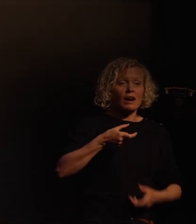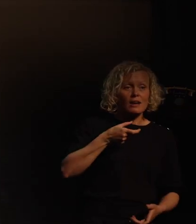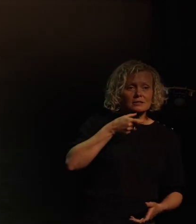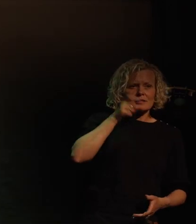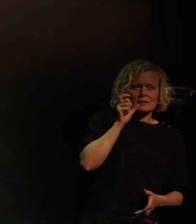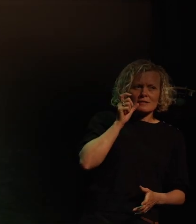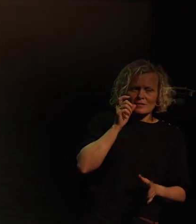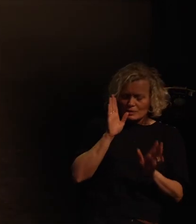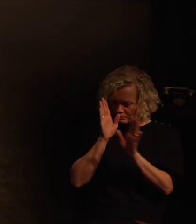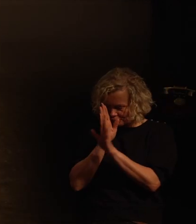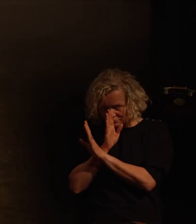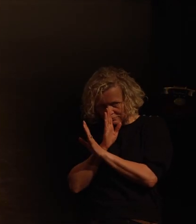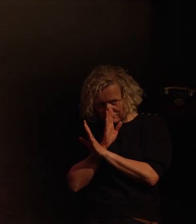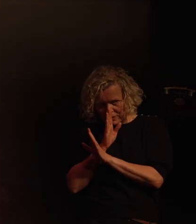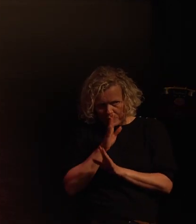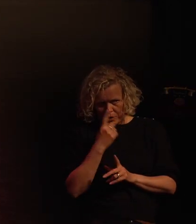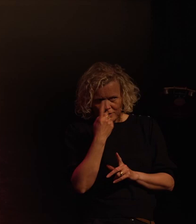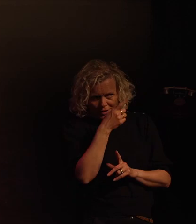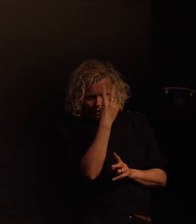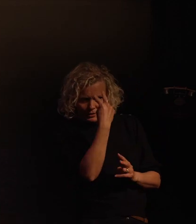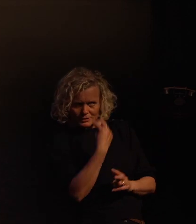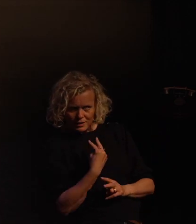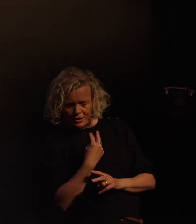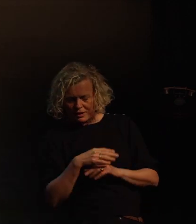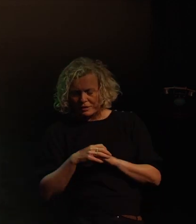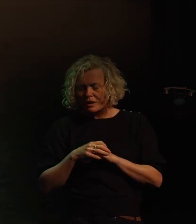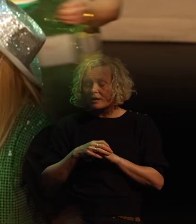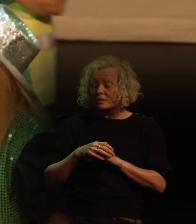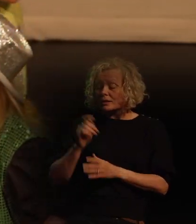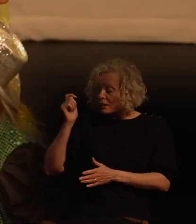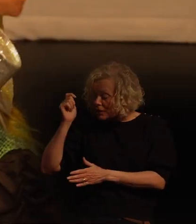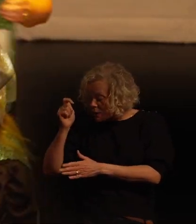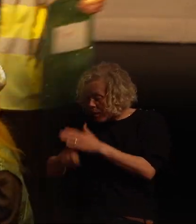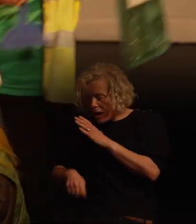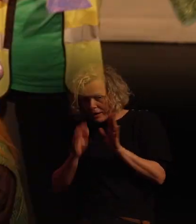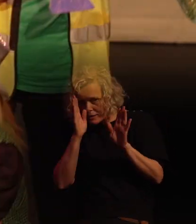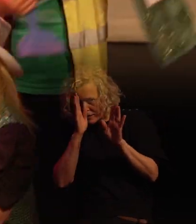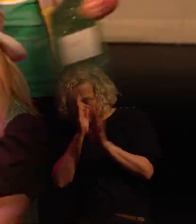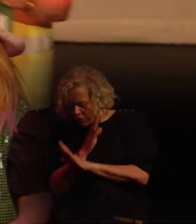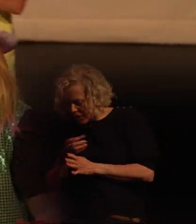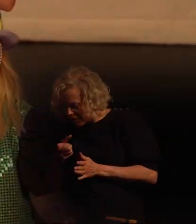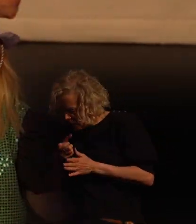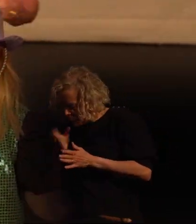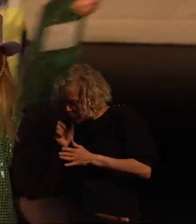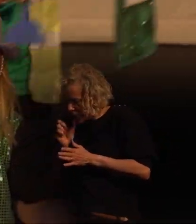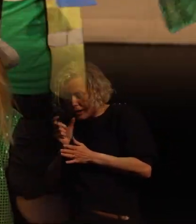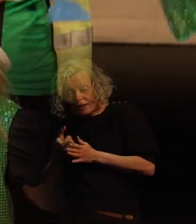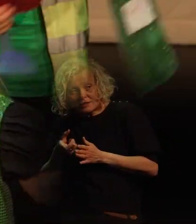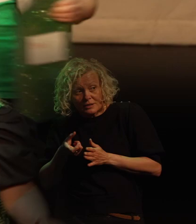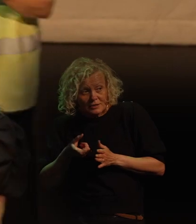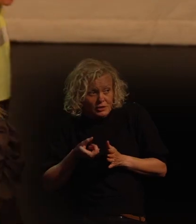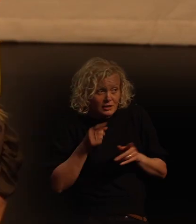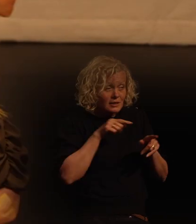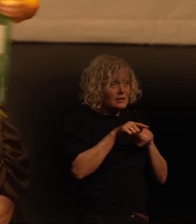or just always thought anybody could see. Secretly buy it and drink it on the quiet